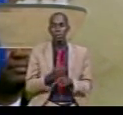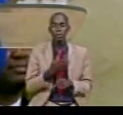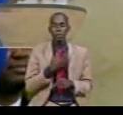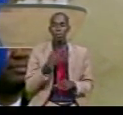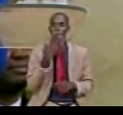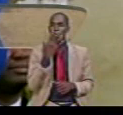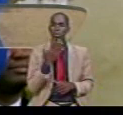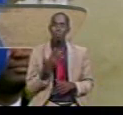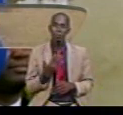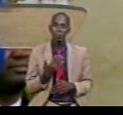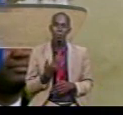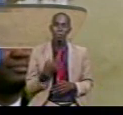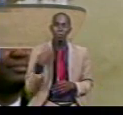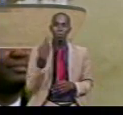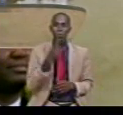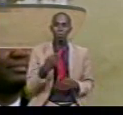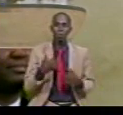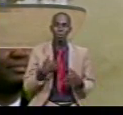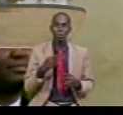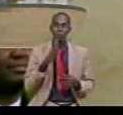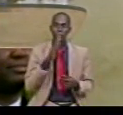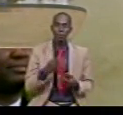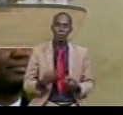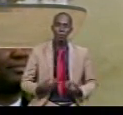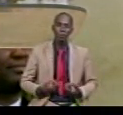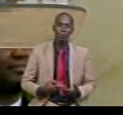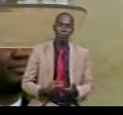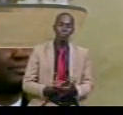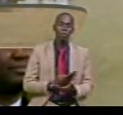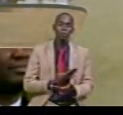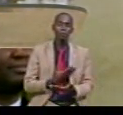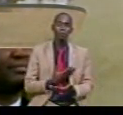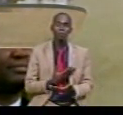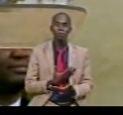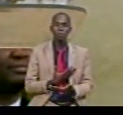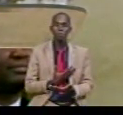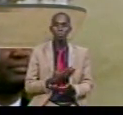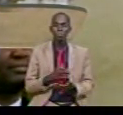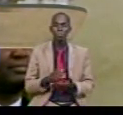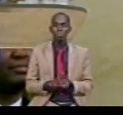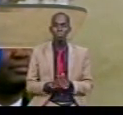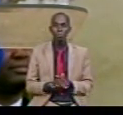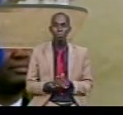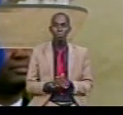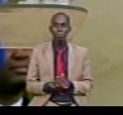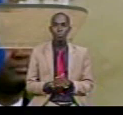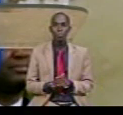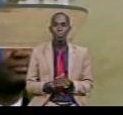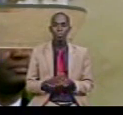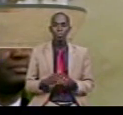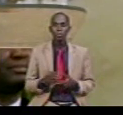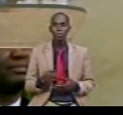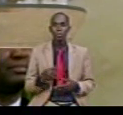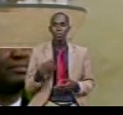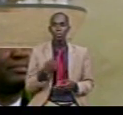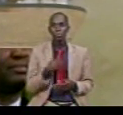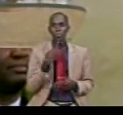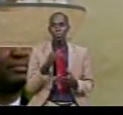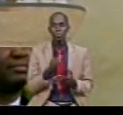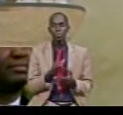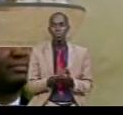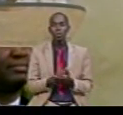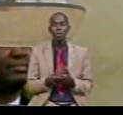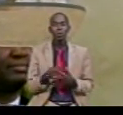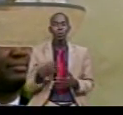your spiritual influence has raised from grass to grace, sir, we are